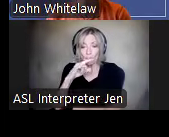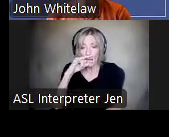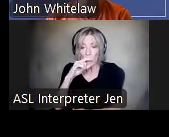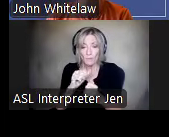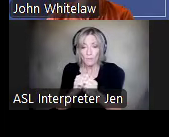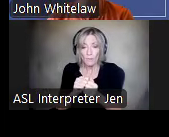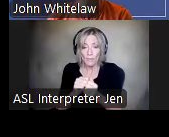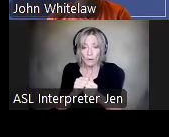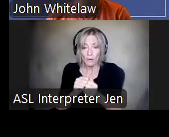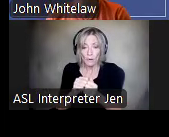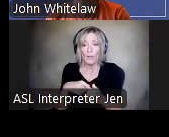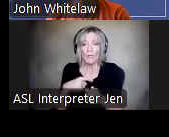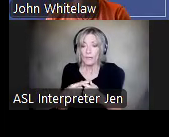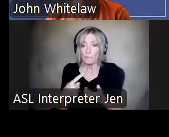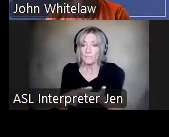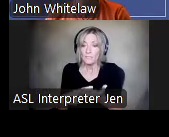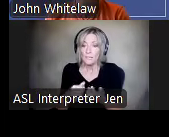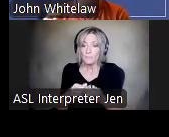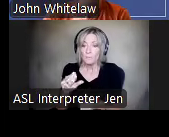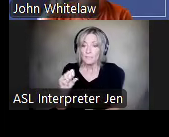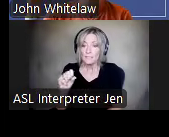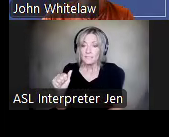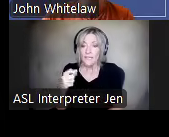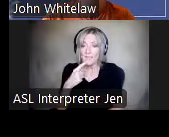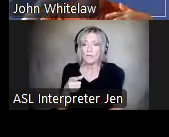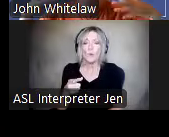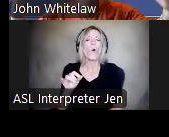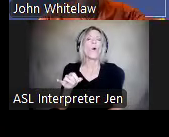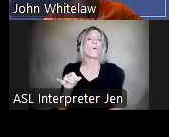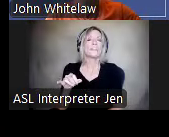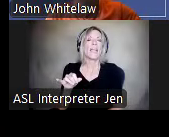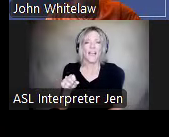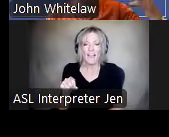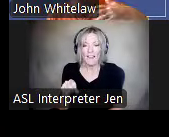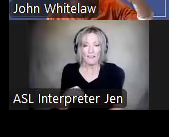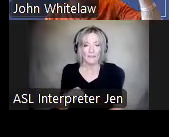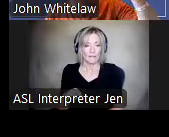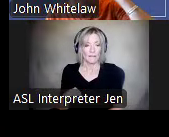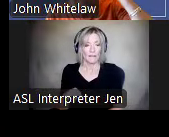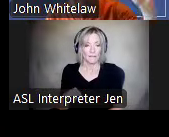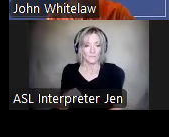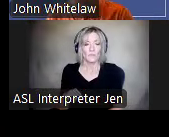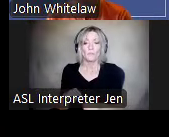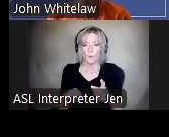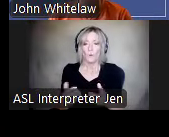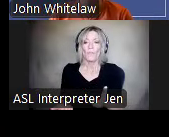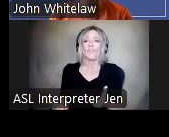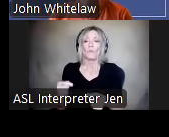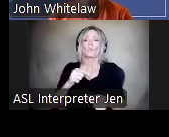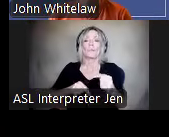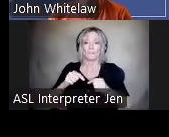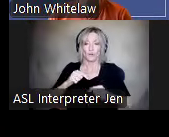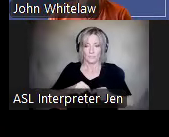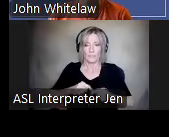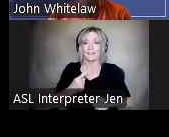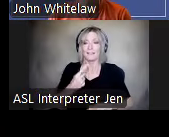we discussed this with SSA, they said, "Oh yeah," and so the appeals council took it. They reversed it and said,